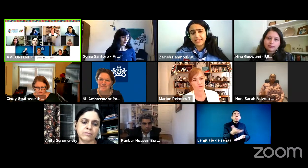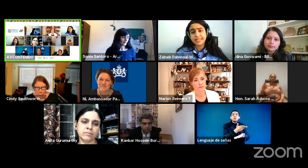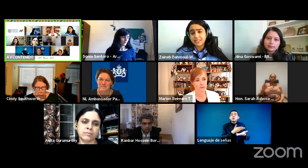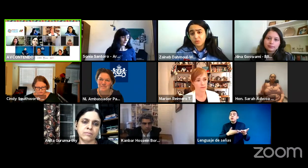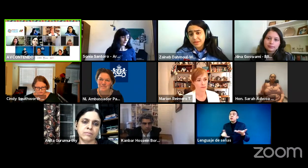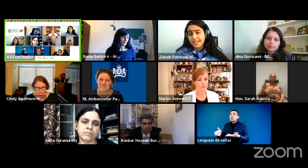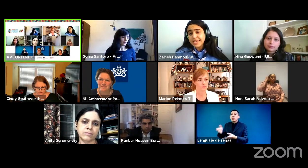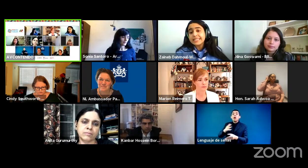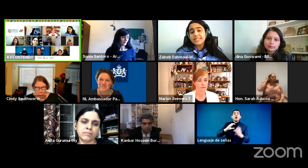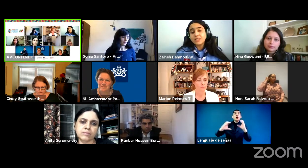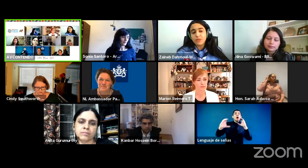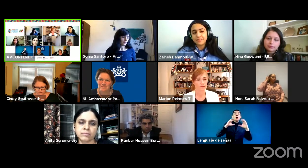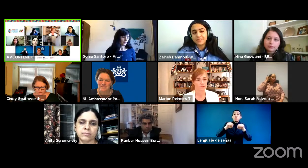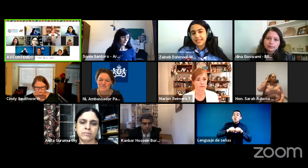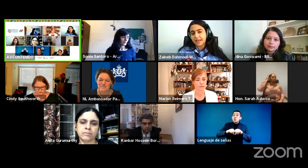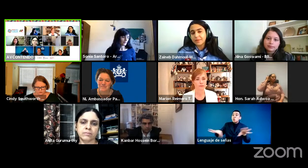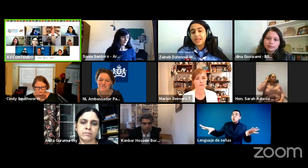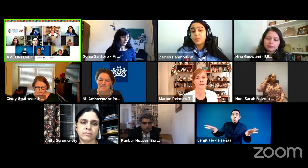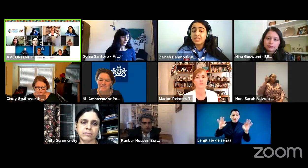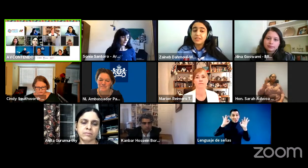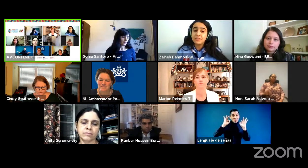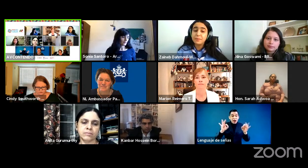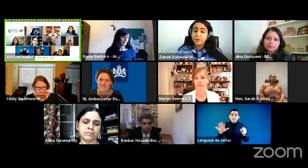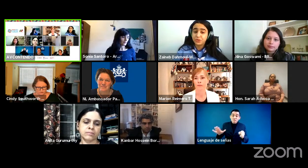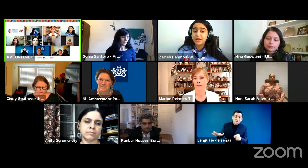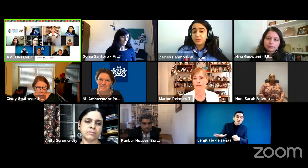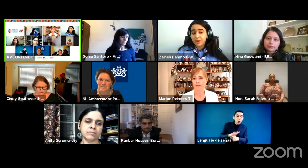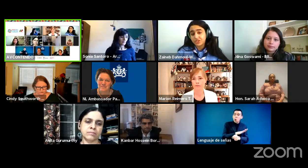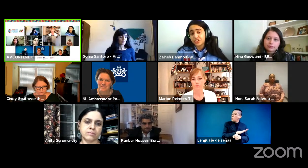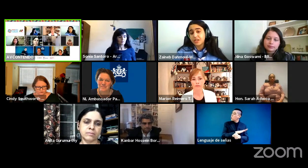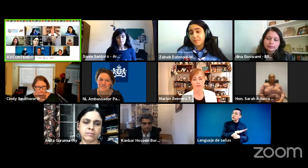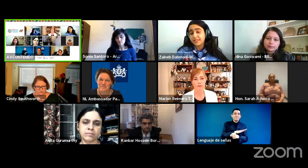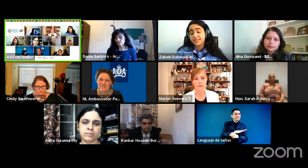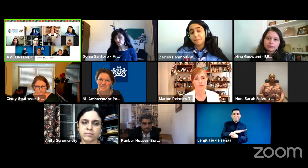normalizing violence against women, since we have seen that media positively